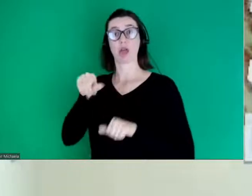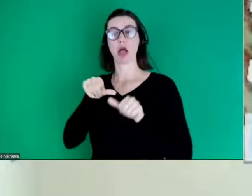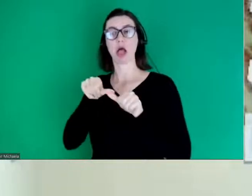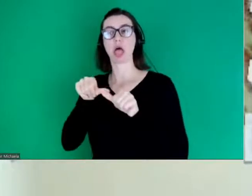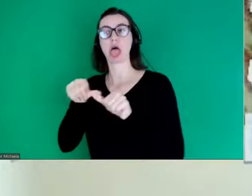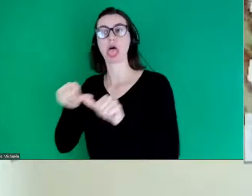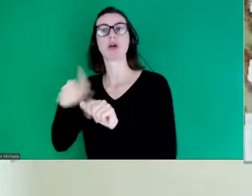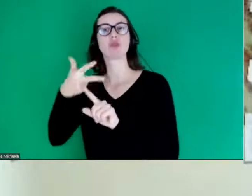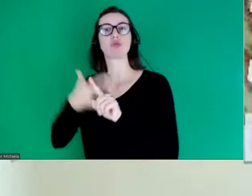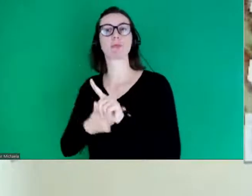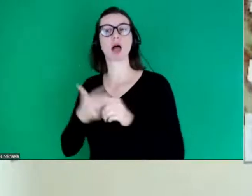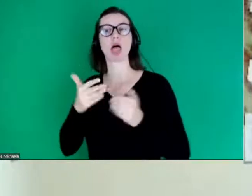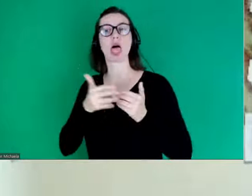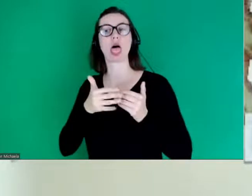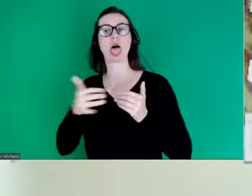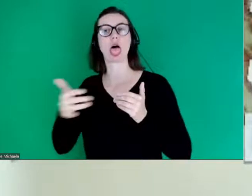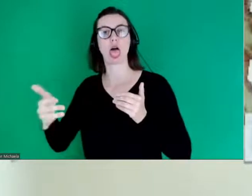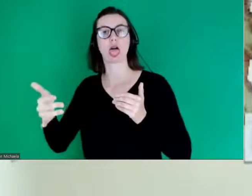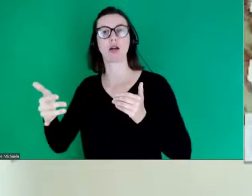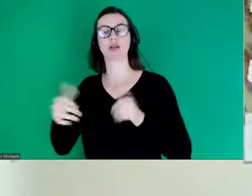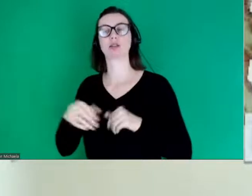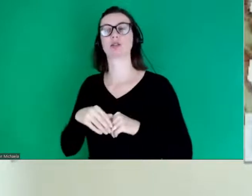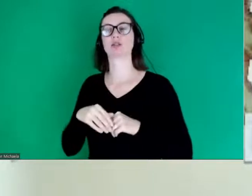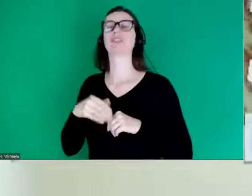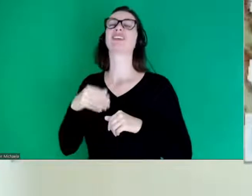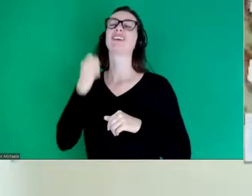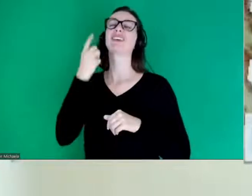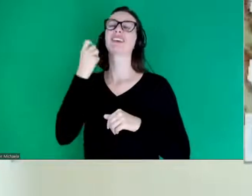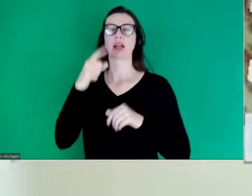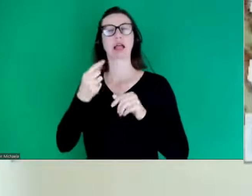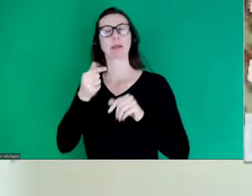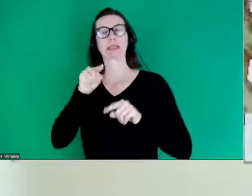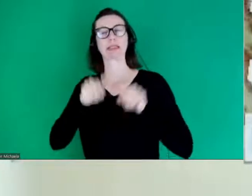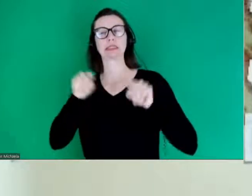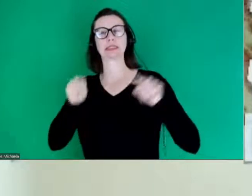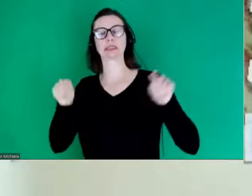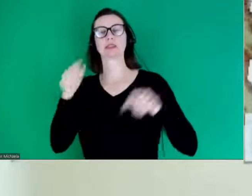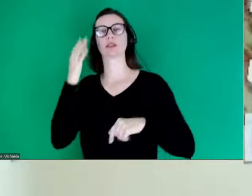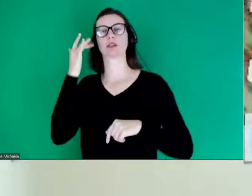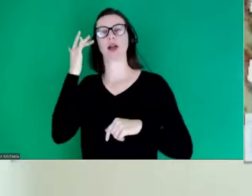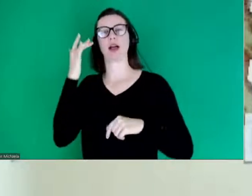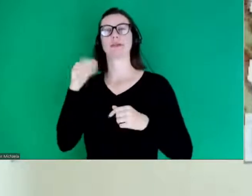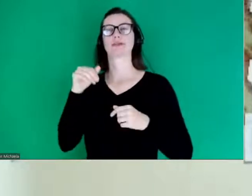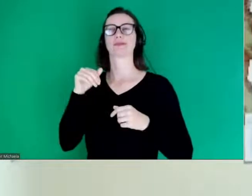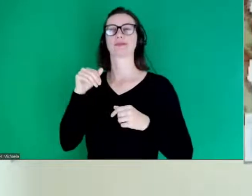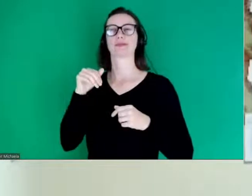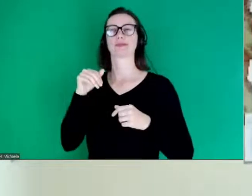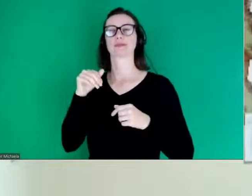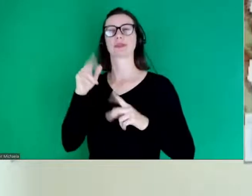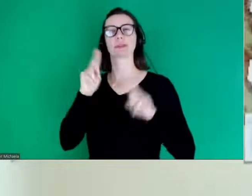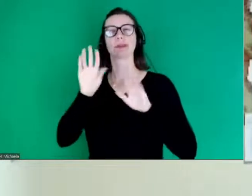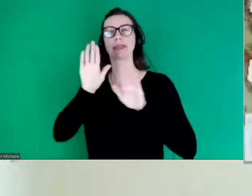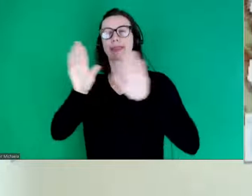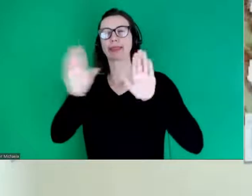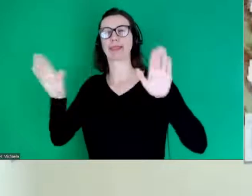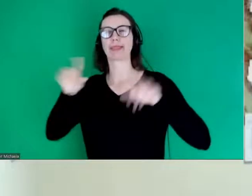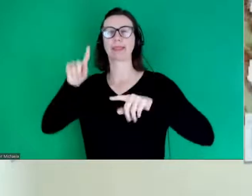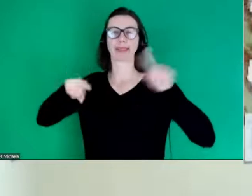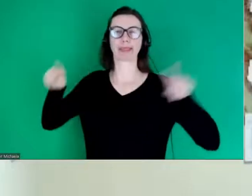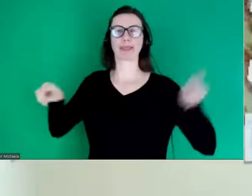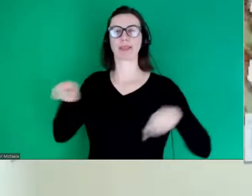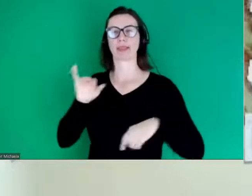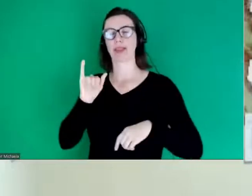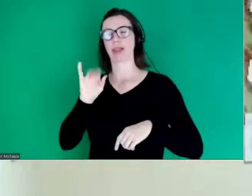months. There's some variability about that because of the levels of people's immunity and other